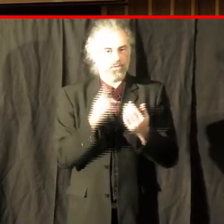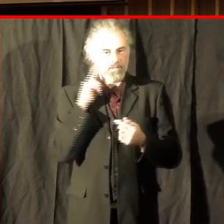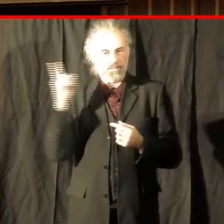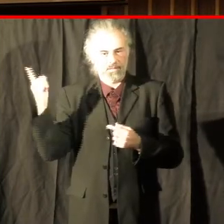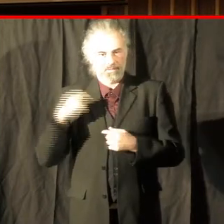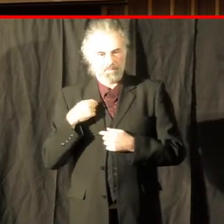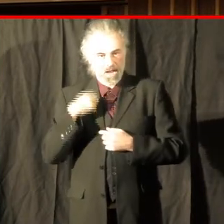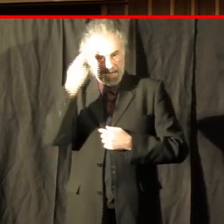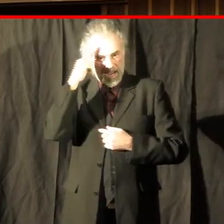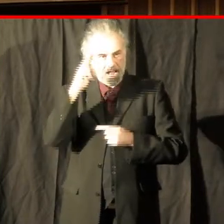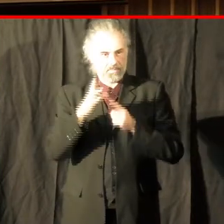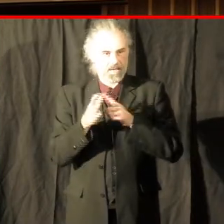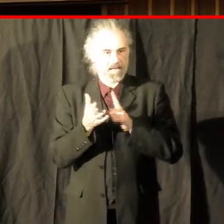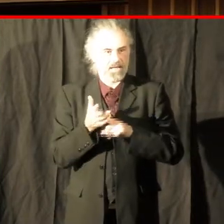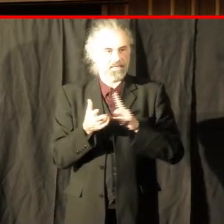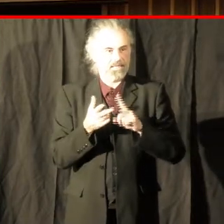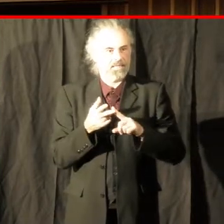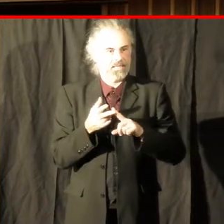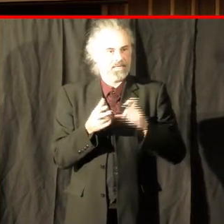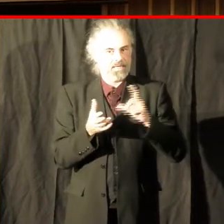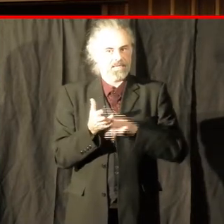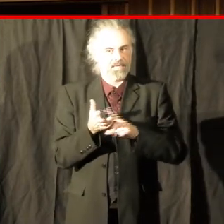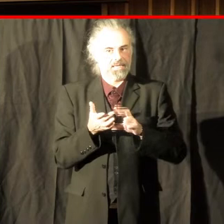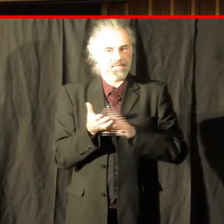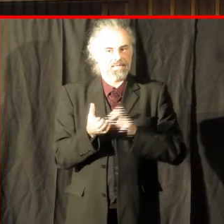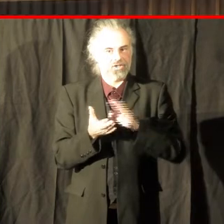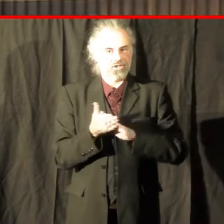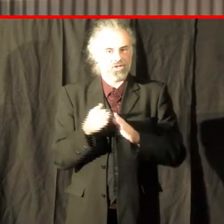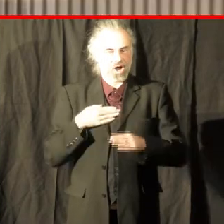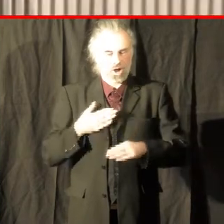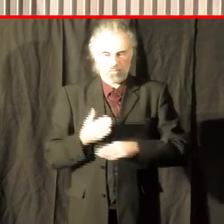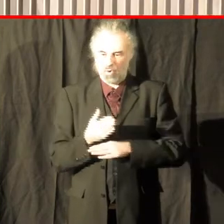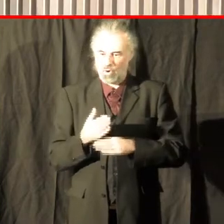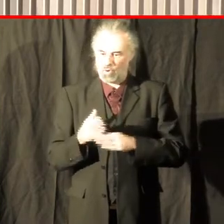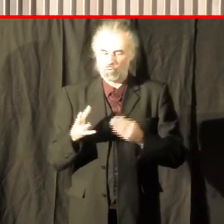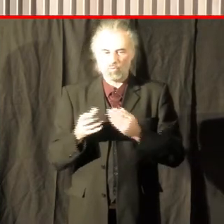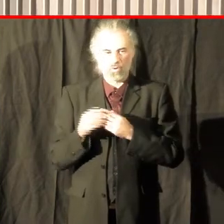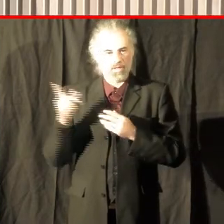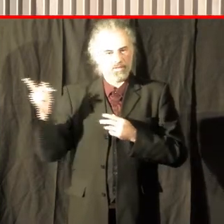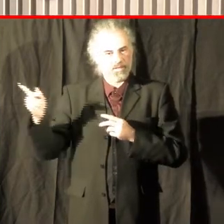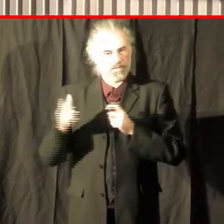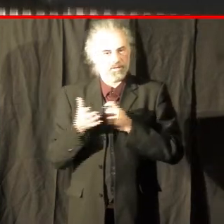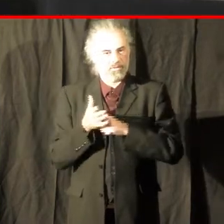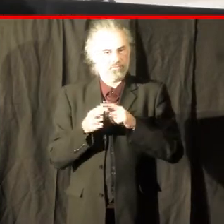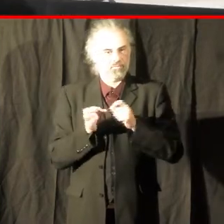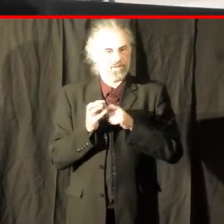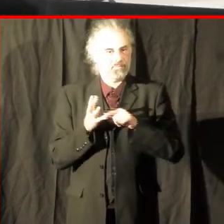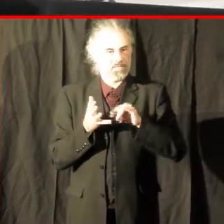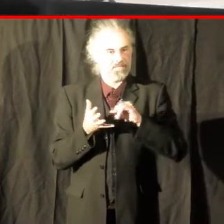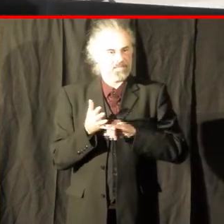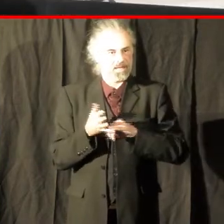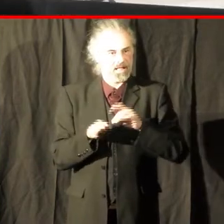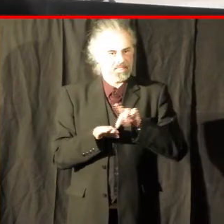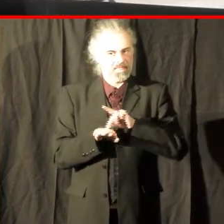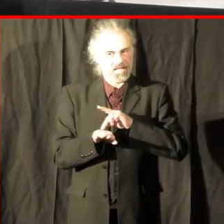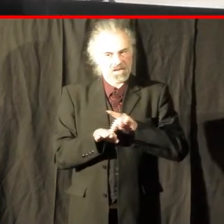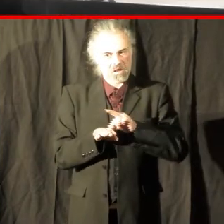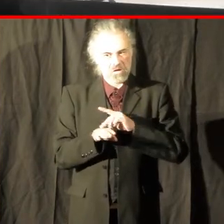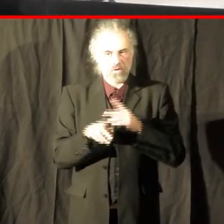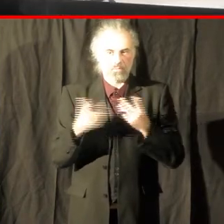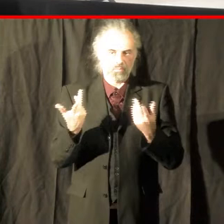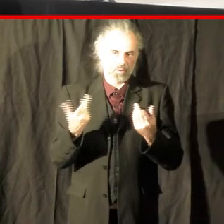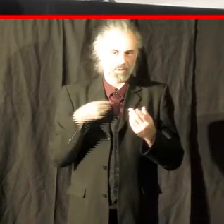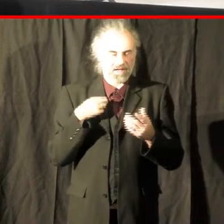name's Ali Clinch and I'm an artist that works with Rebus Theatre. And Rebus Theatre is a company in Canberra that predominantly works with